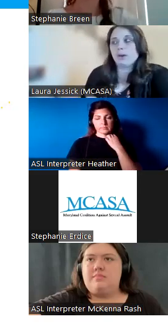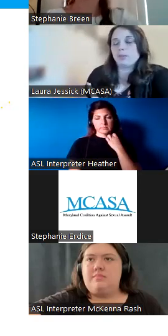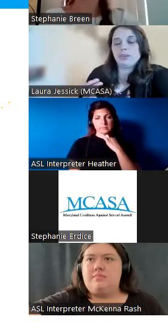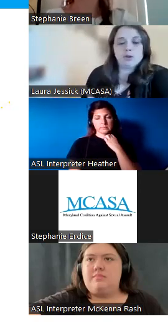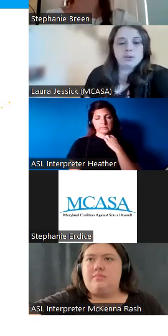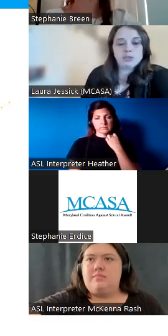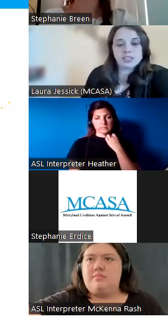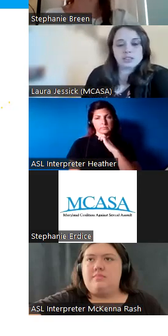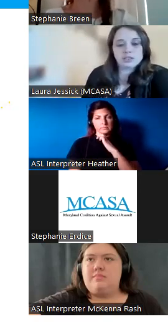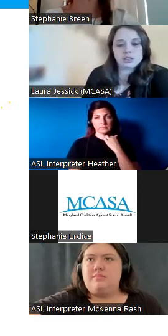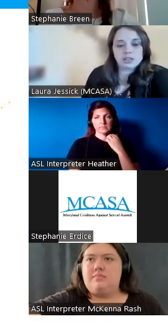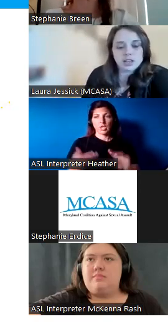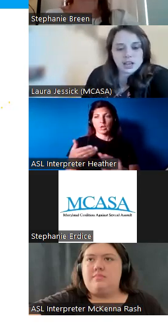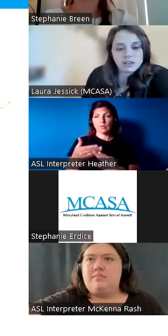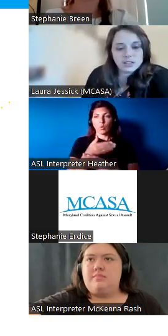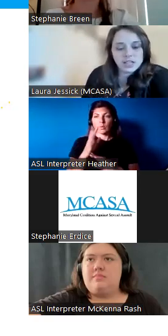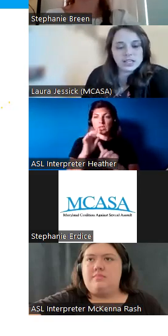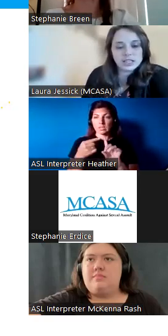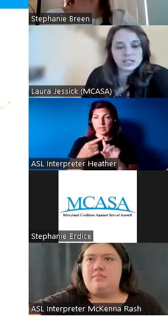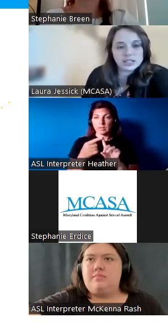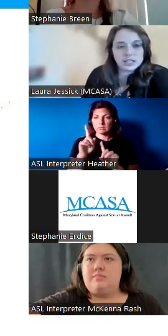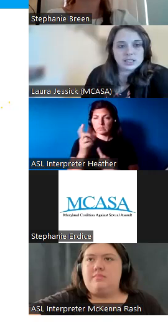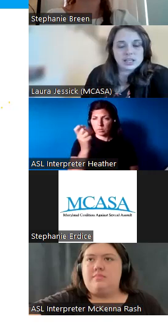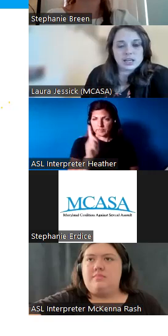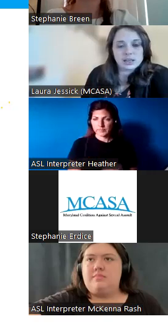So before we move into, I feel like